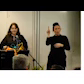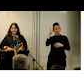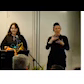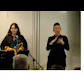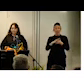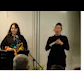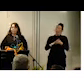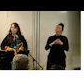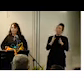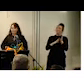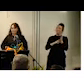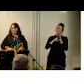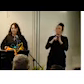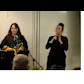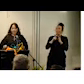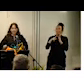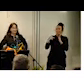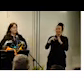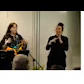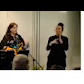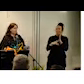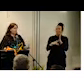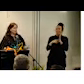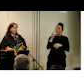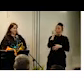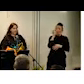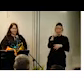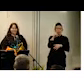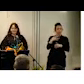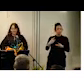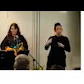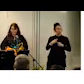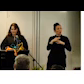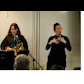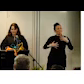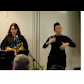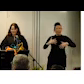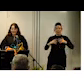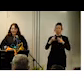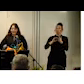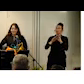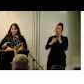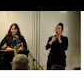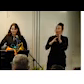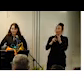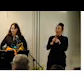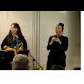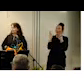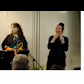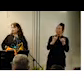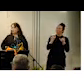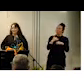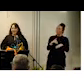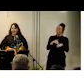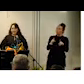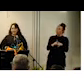medicinal cannabis can help treat chronic illness with a specific focus on chronic pain and sleep disorders. And this experience got